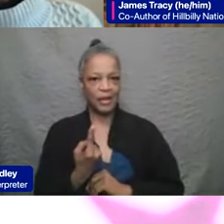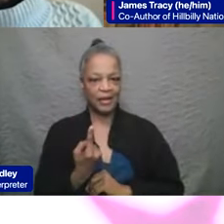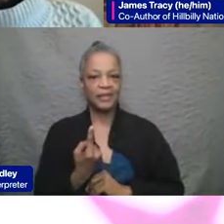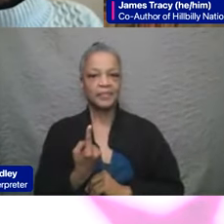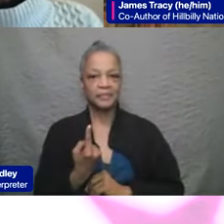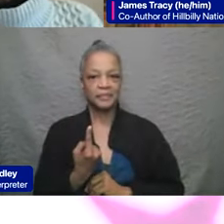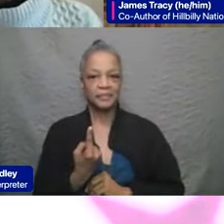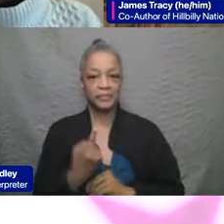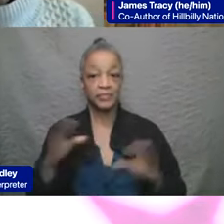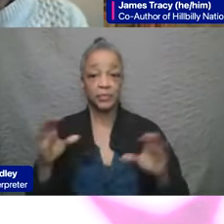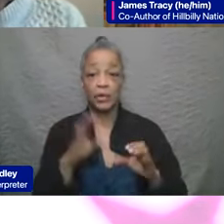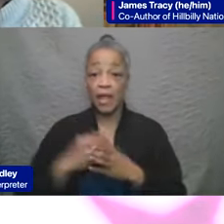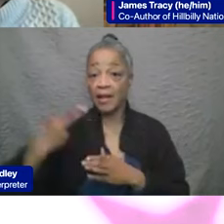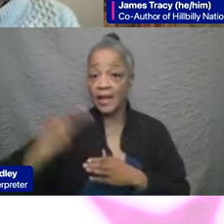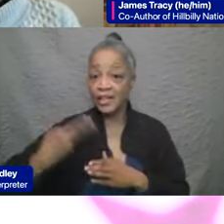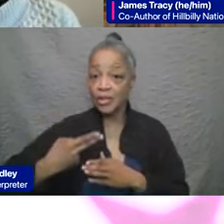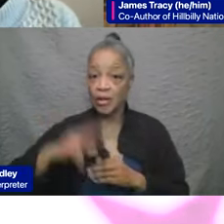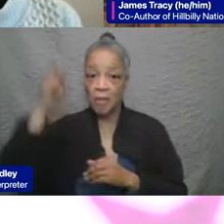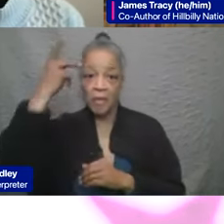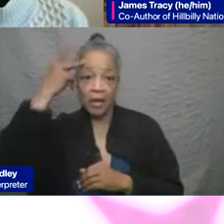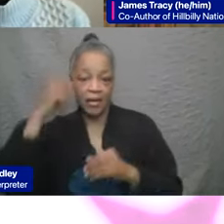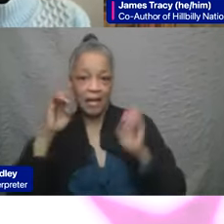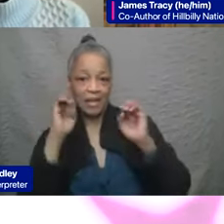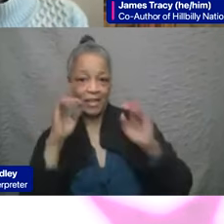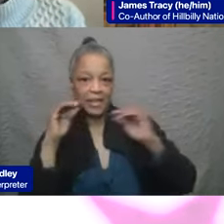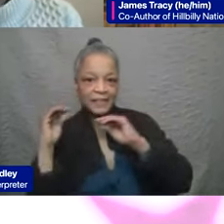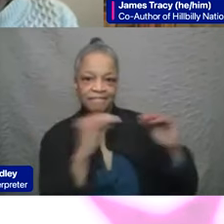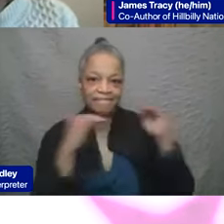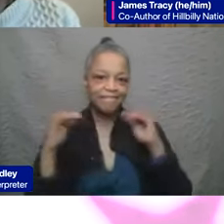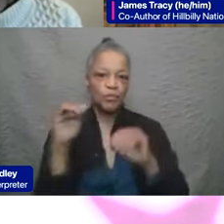And doing that historical and political education work, which a lot of times